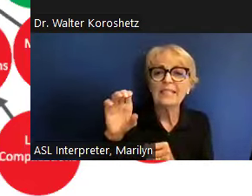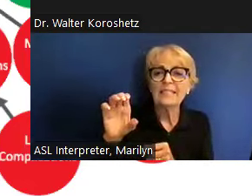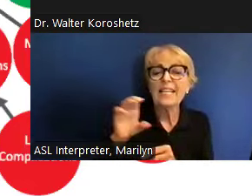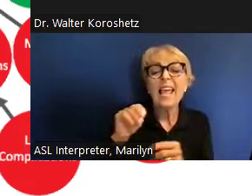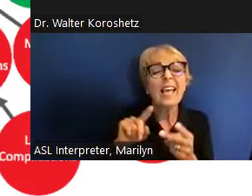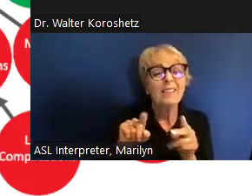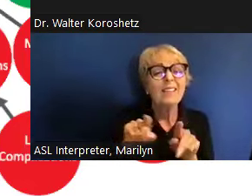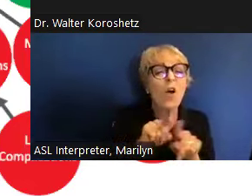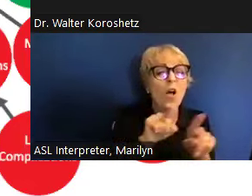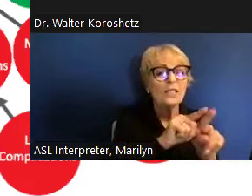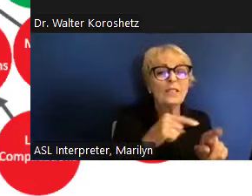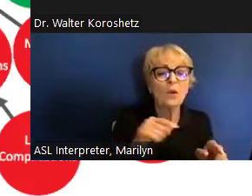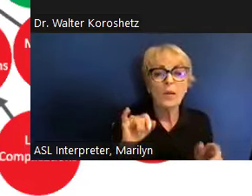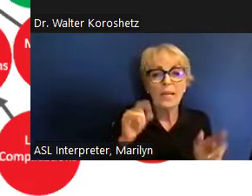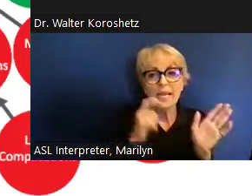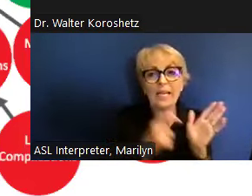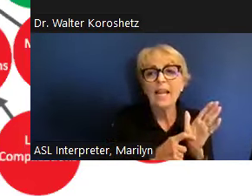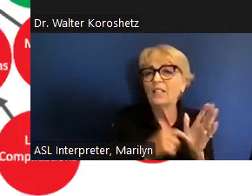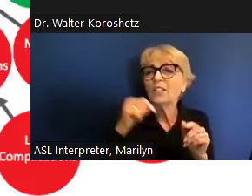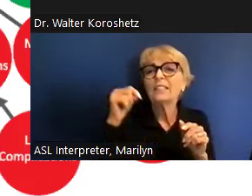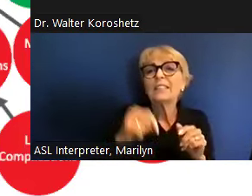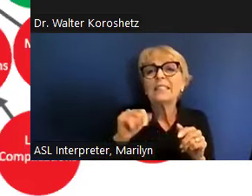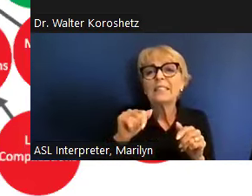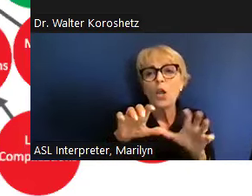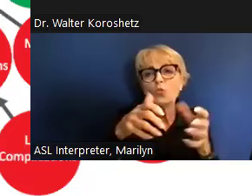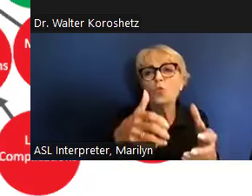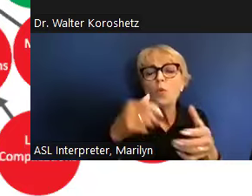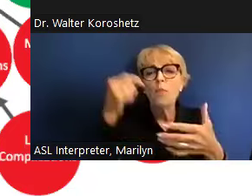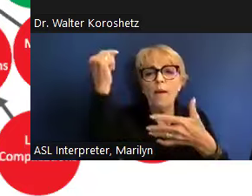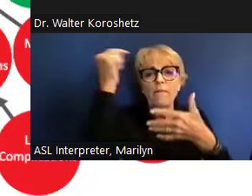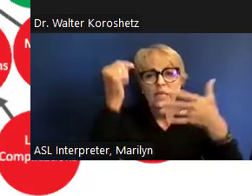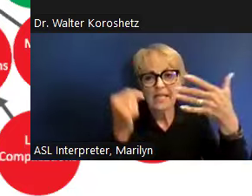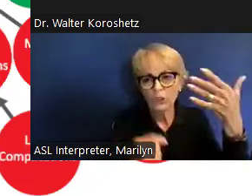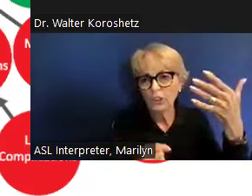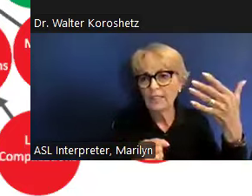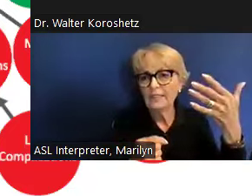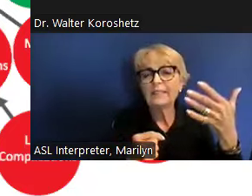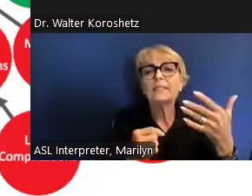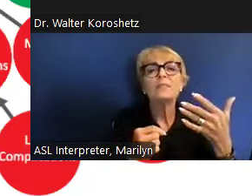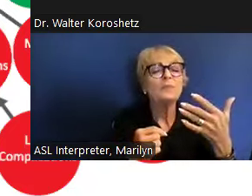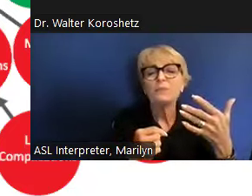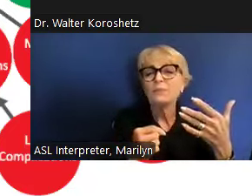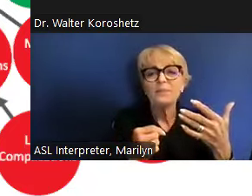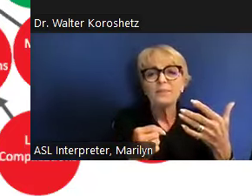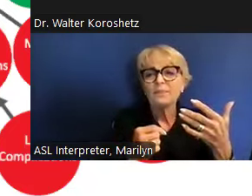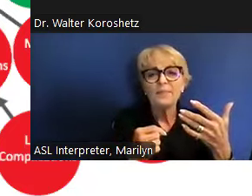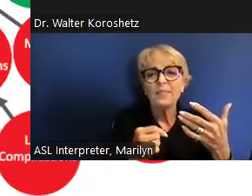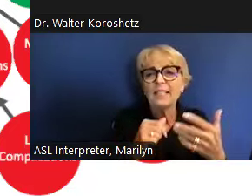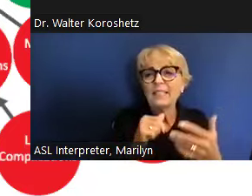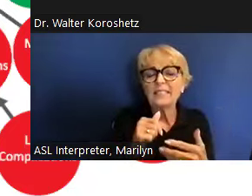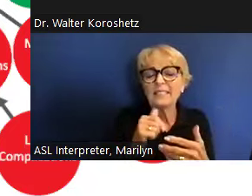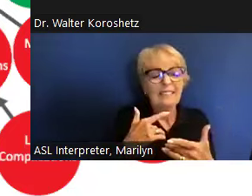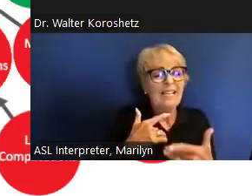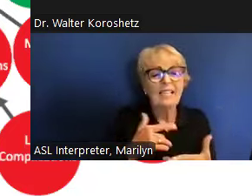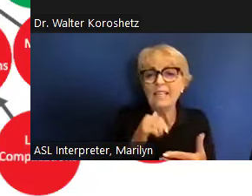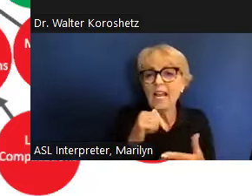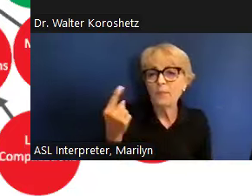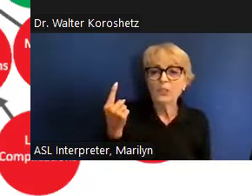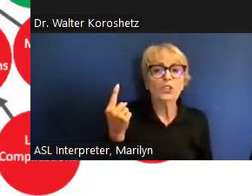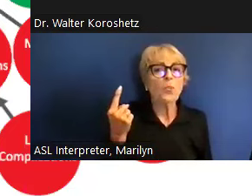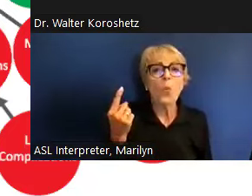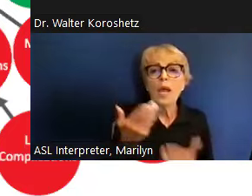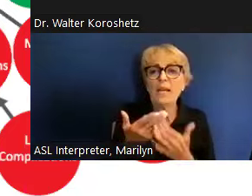really acknowledges that this is a group of conditions. It's highly unlikely that it's one thing, and